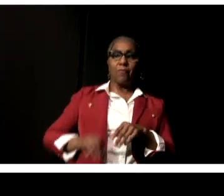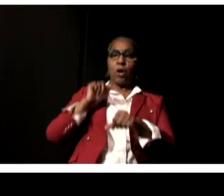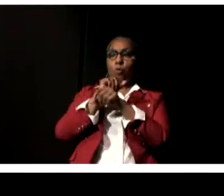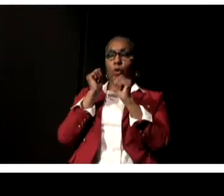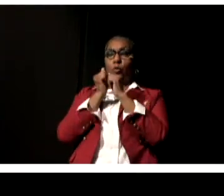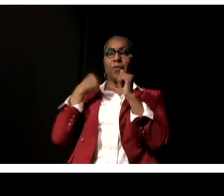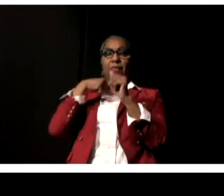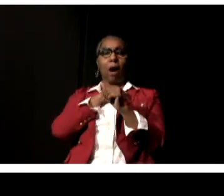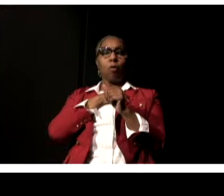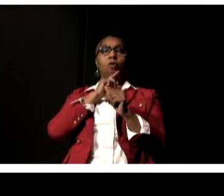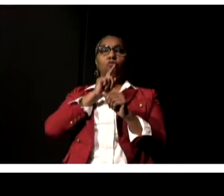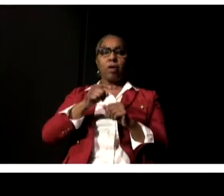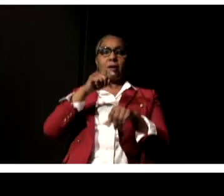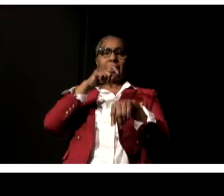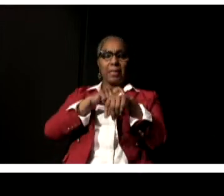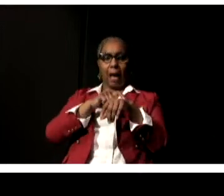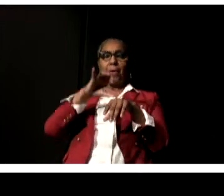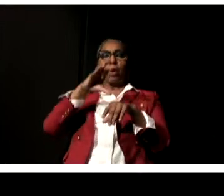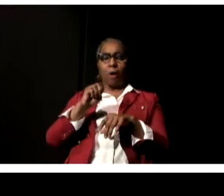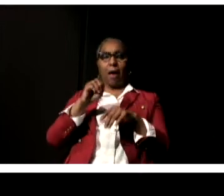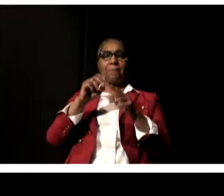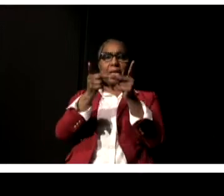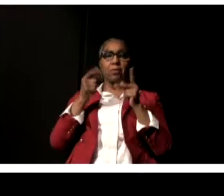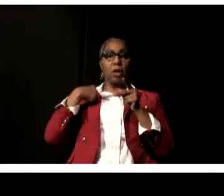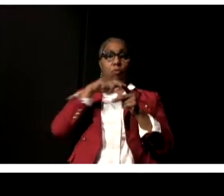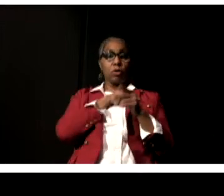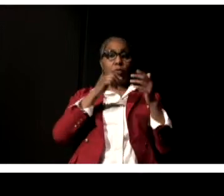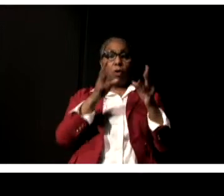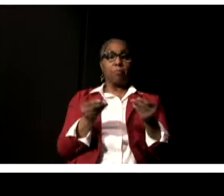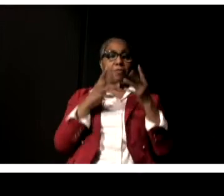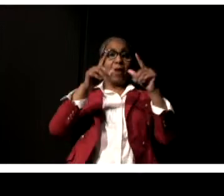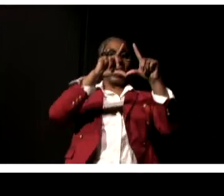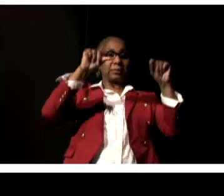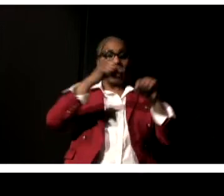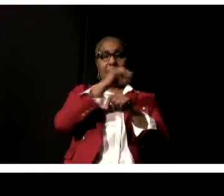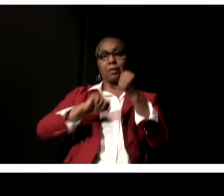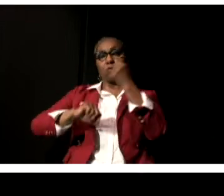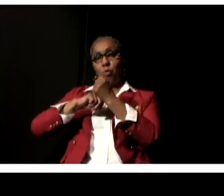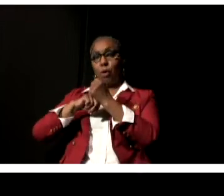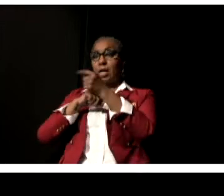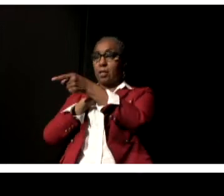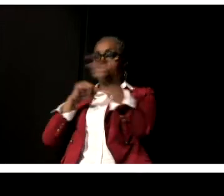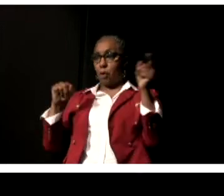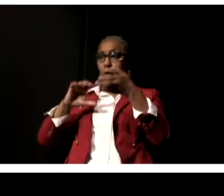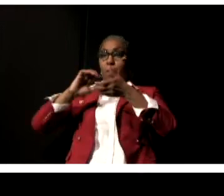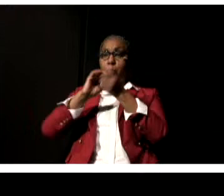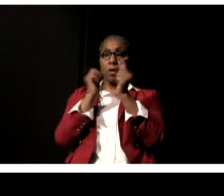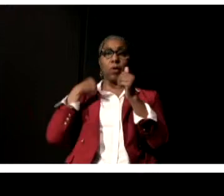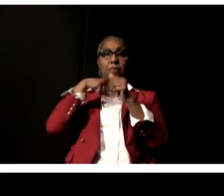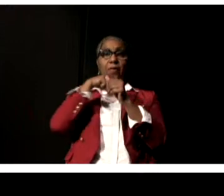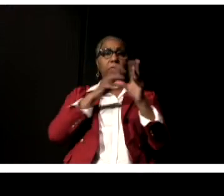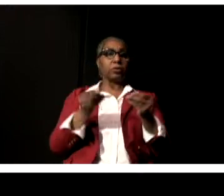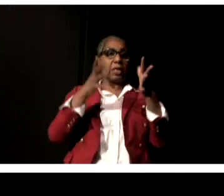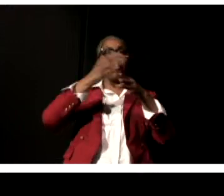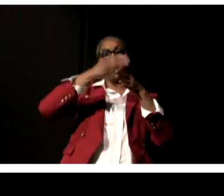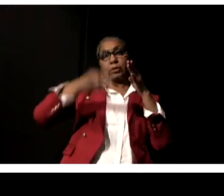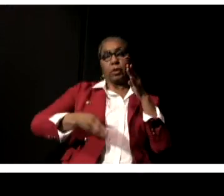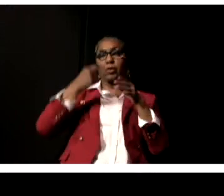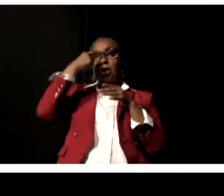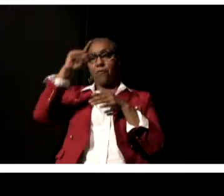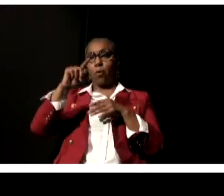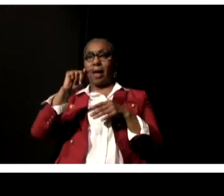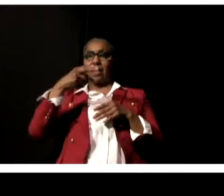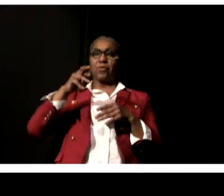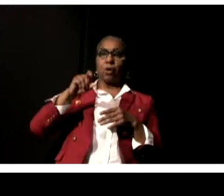our real-time crime center. We will provide signage and support to those who partner with us to deliver results for the